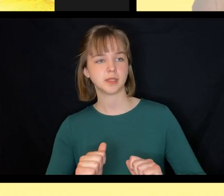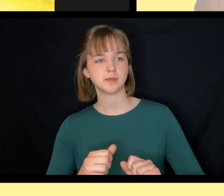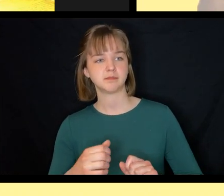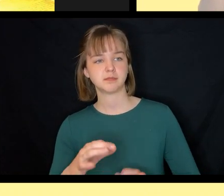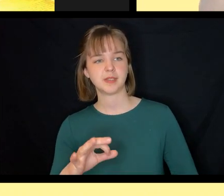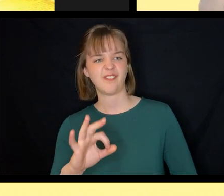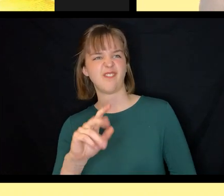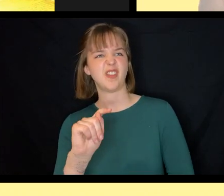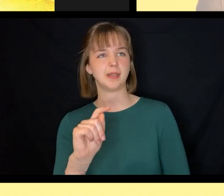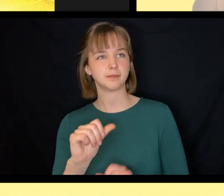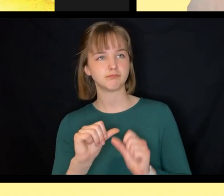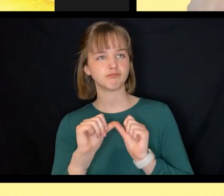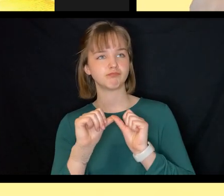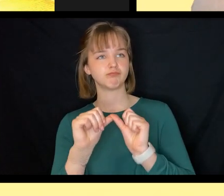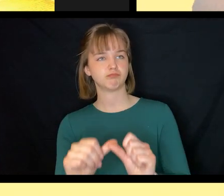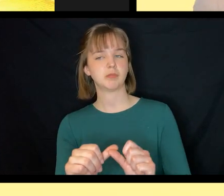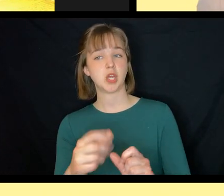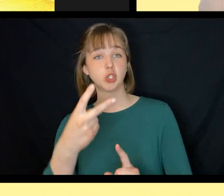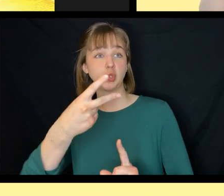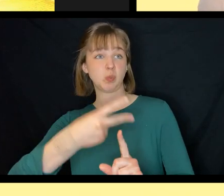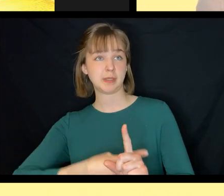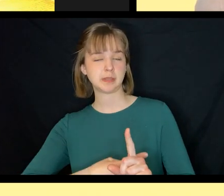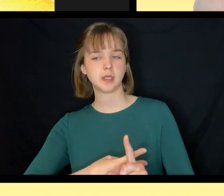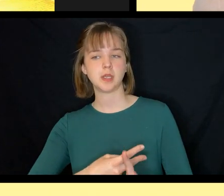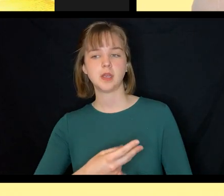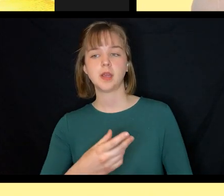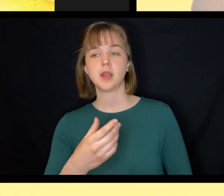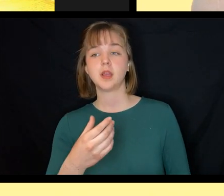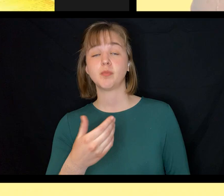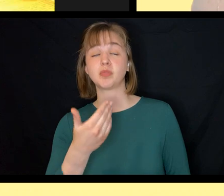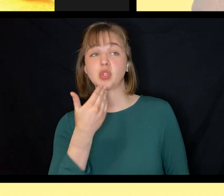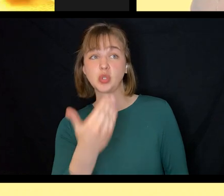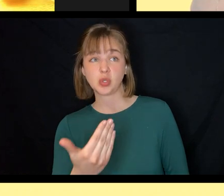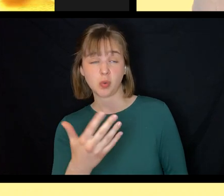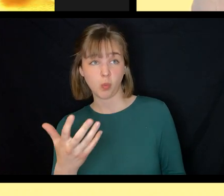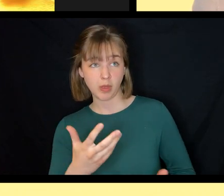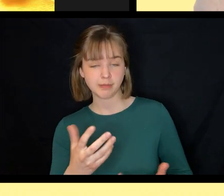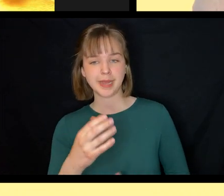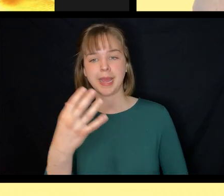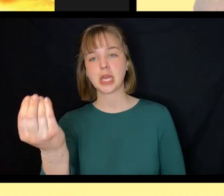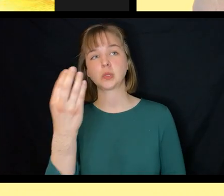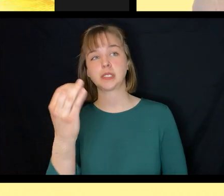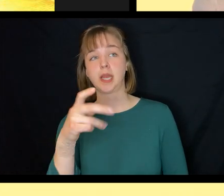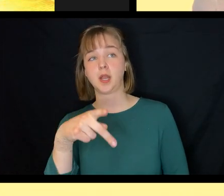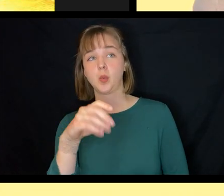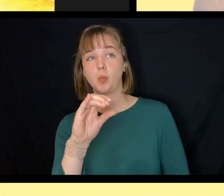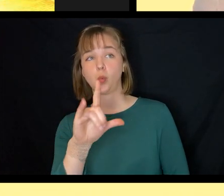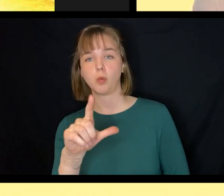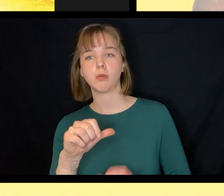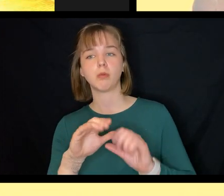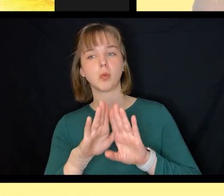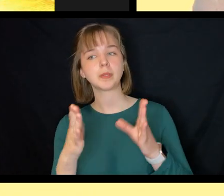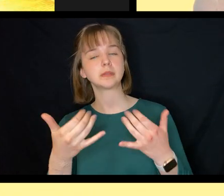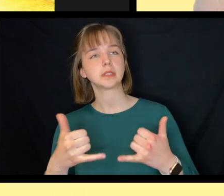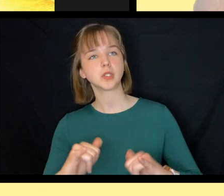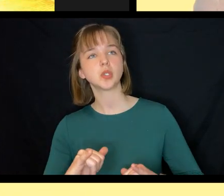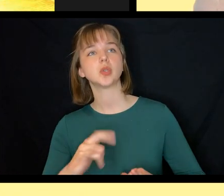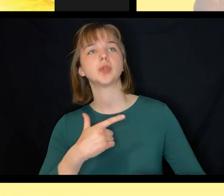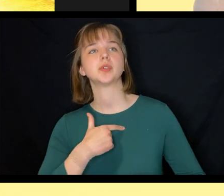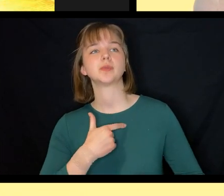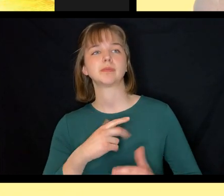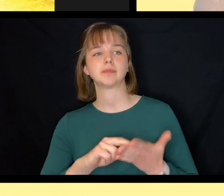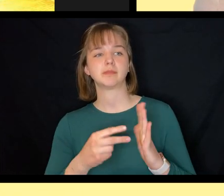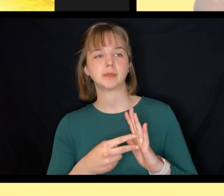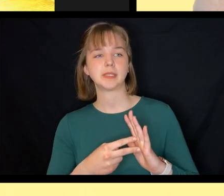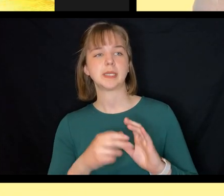that lasted for about 2 months. And then outdoor pools, fortunately, were like staying open. So I was able to train and coach like a club